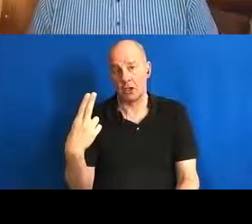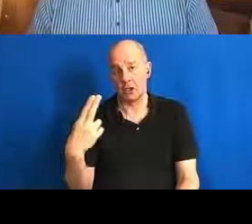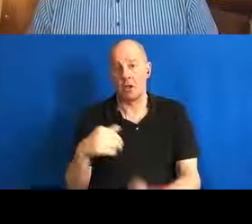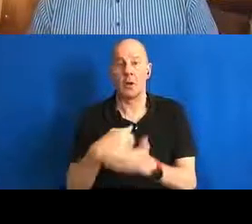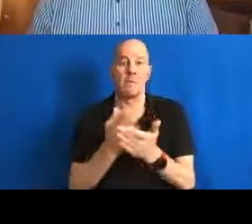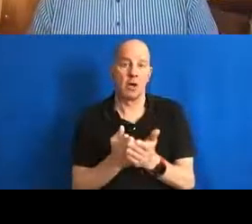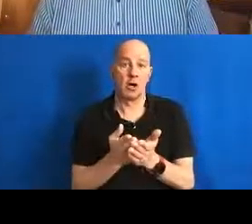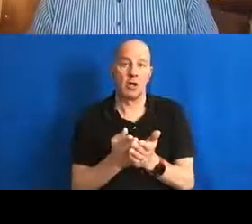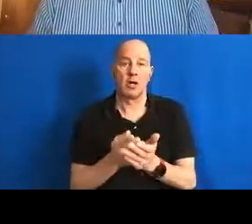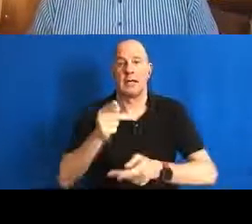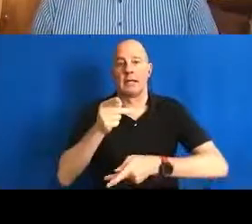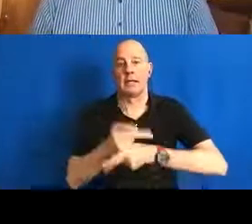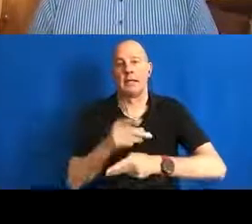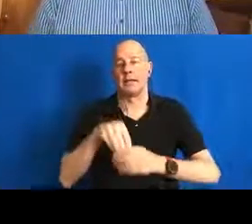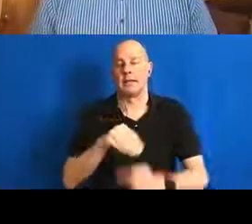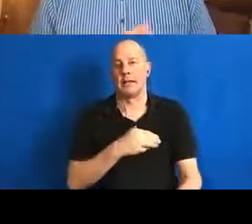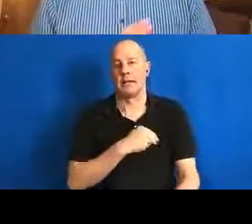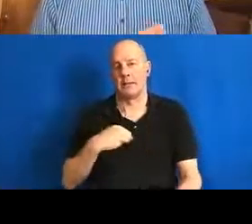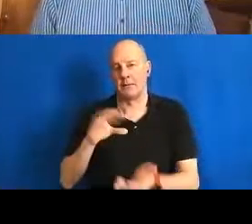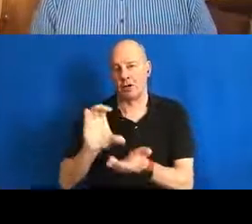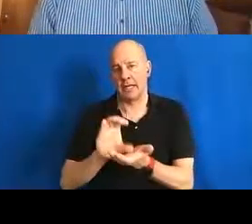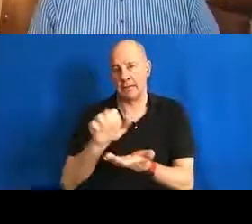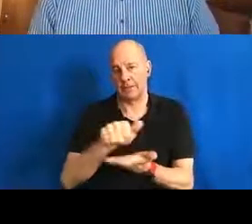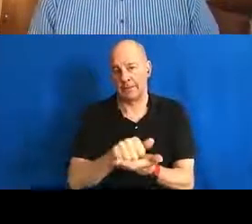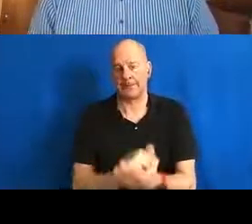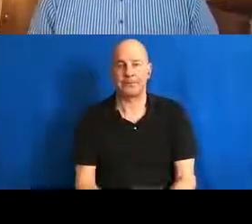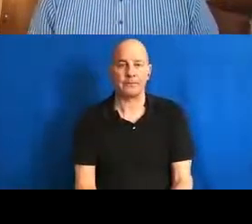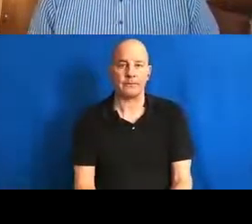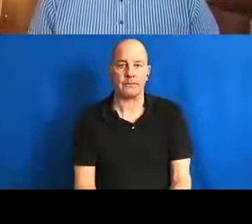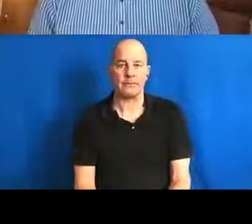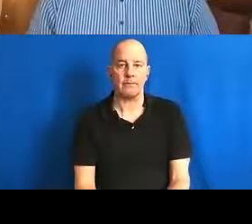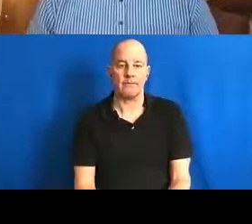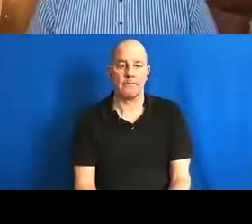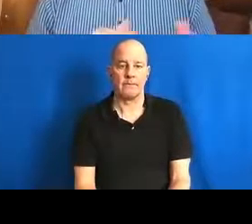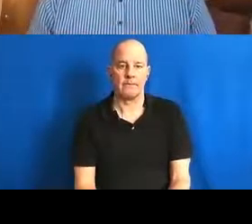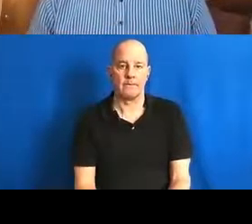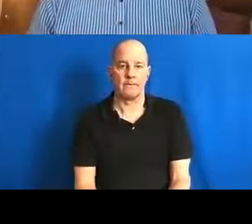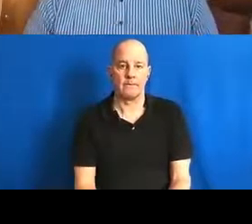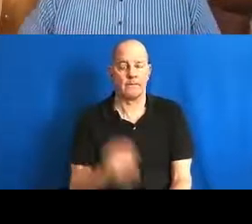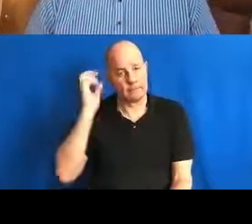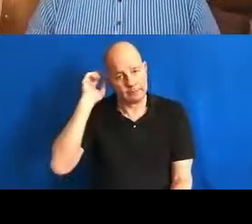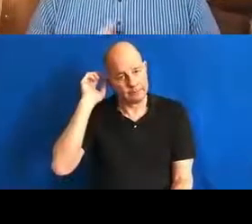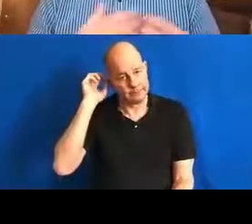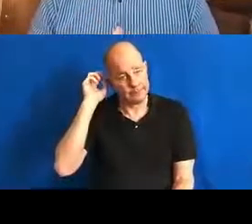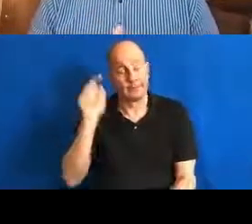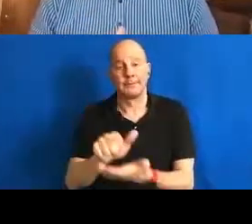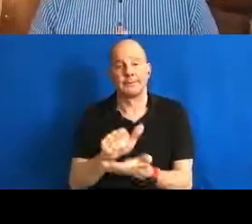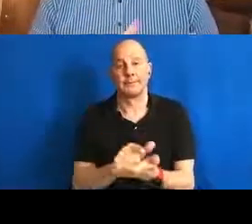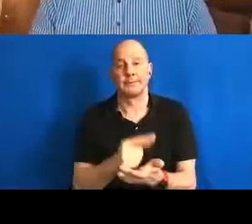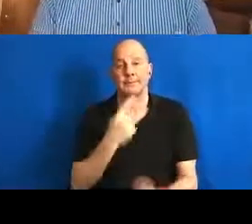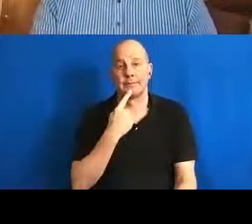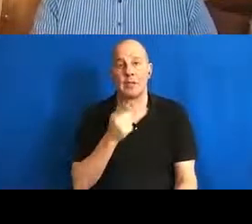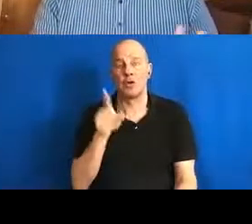it is retained in member capital accounts. So in the law, it's actually mandated that you pay